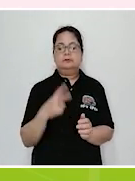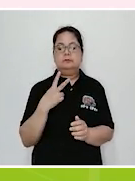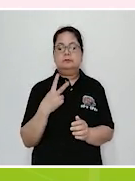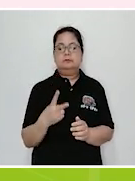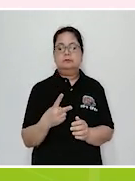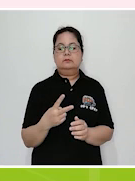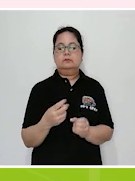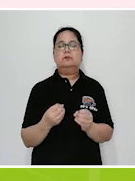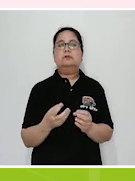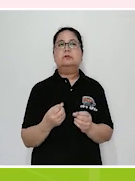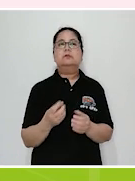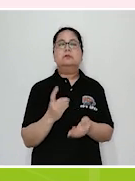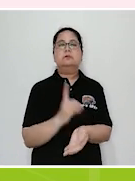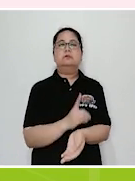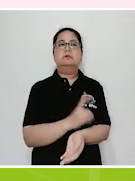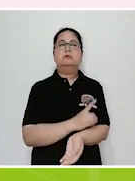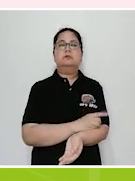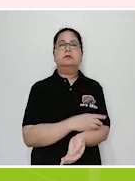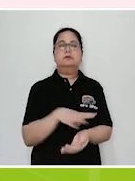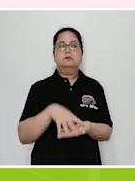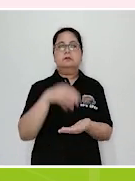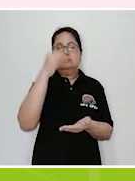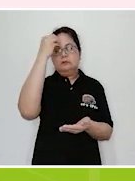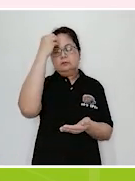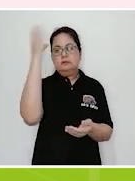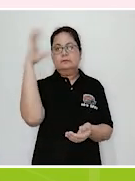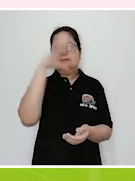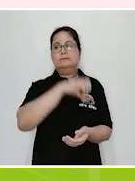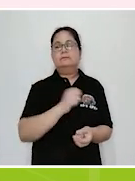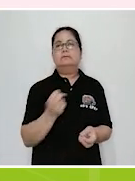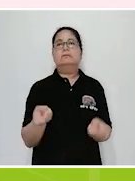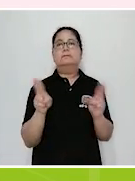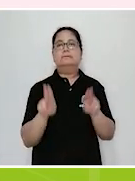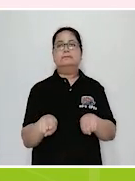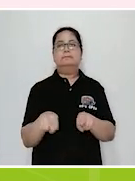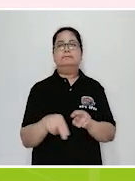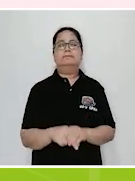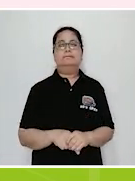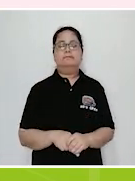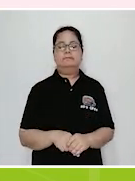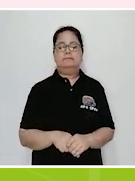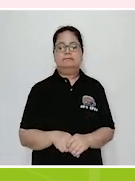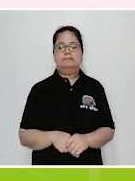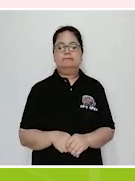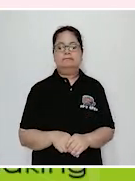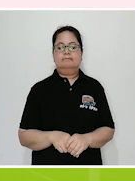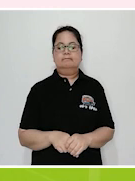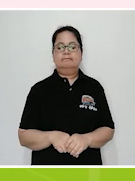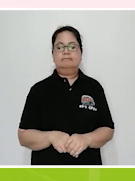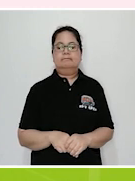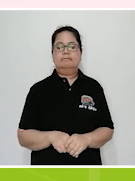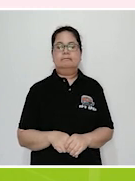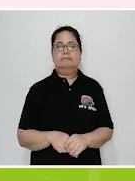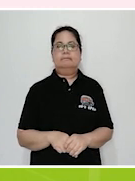See, there is more to develop when we learn how to predict outcomes.